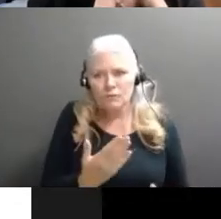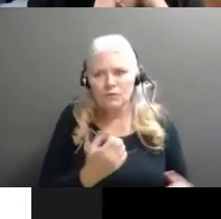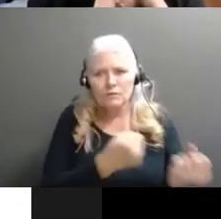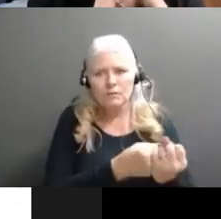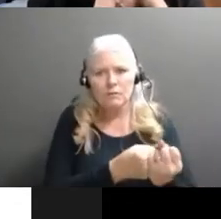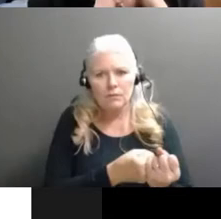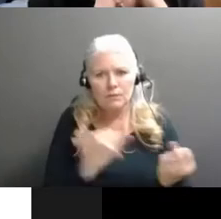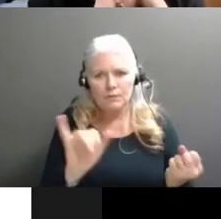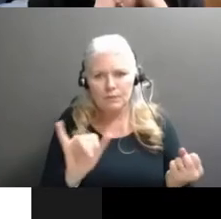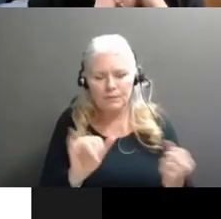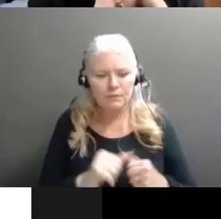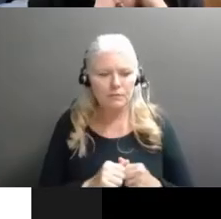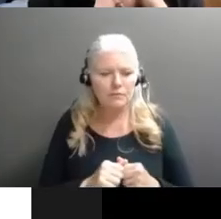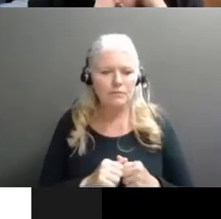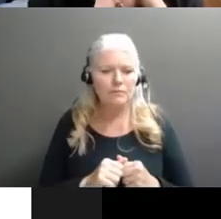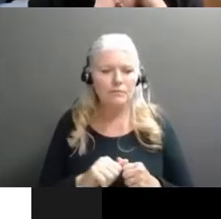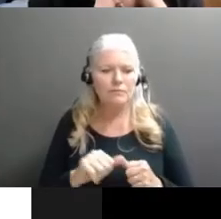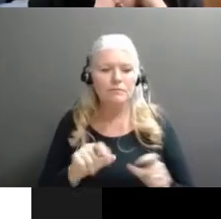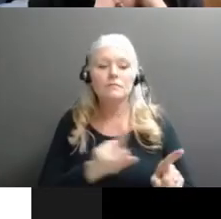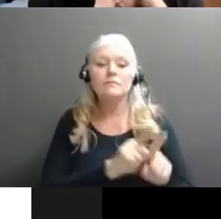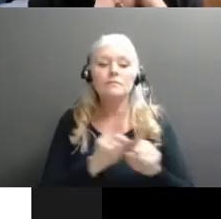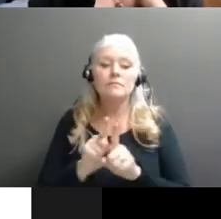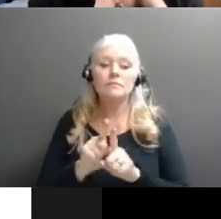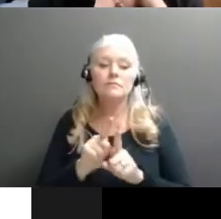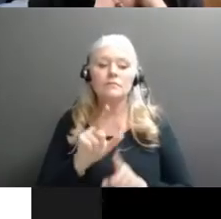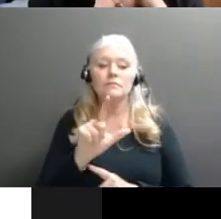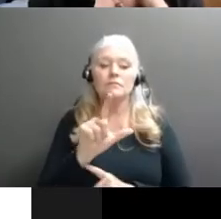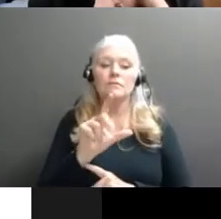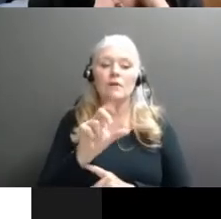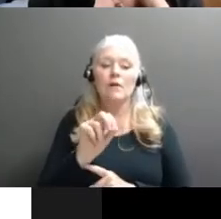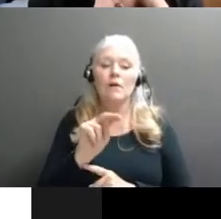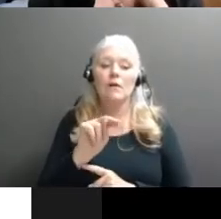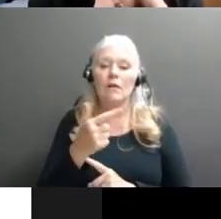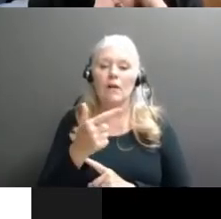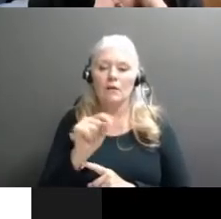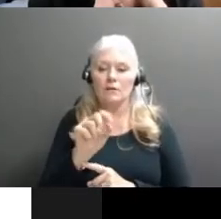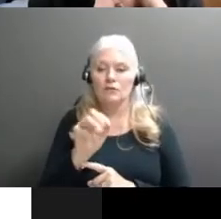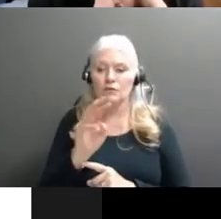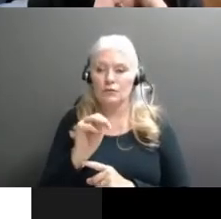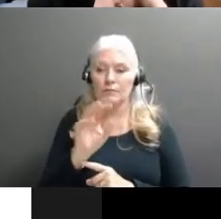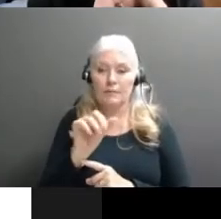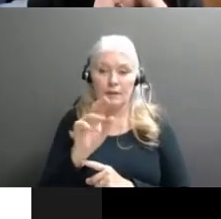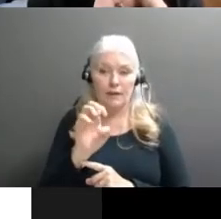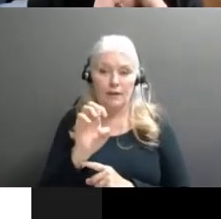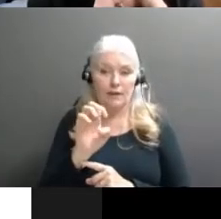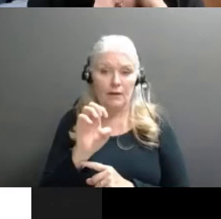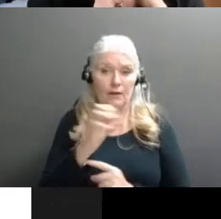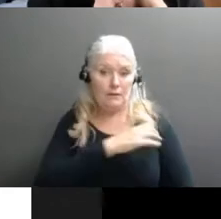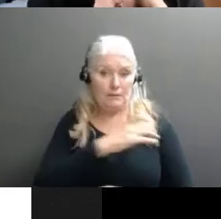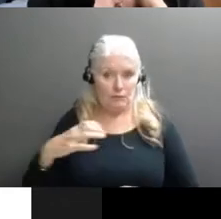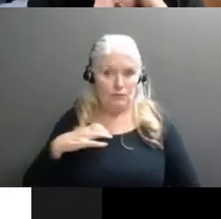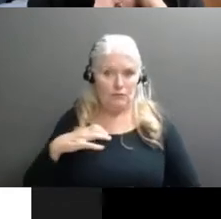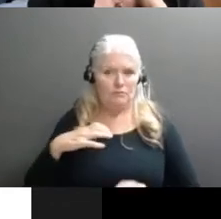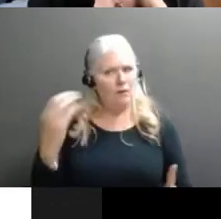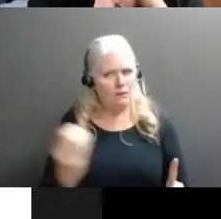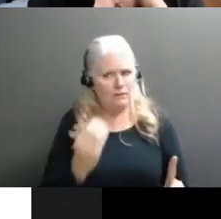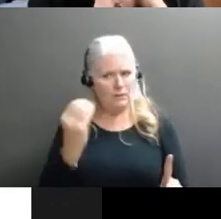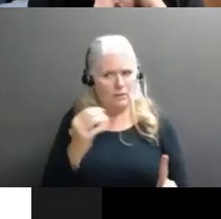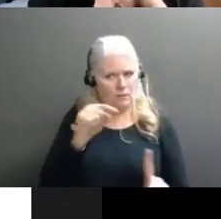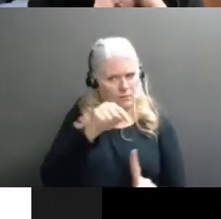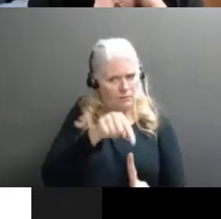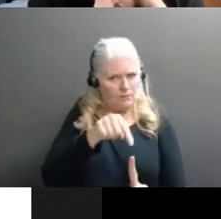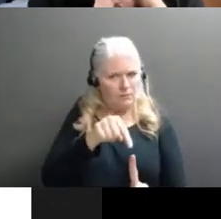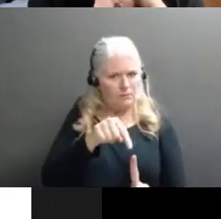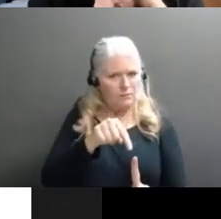is the way the Long-Term Care Commission in Nova Scotia, in Ontario, in terms of their work, sought to actually hear